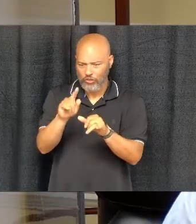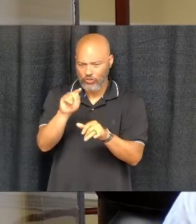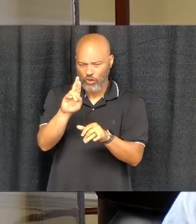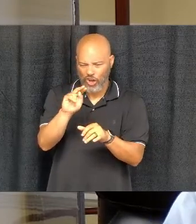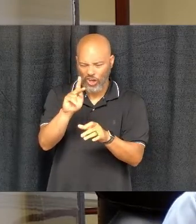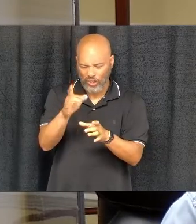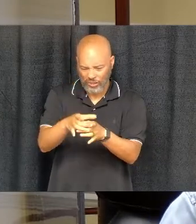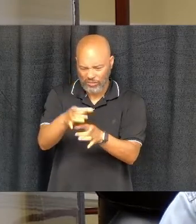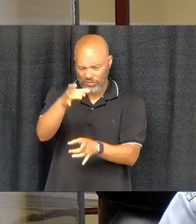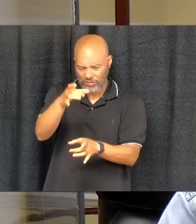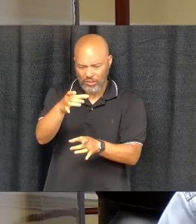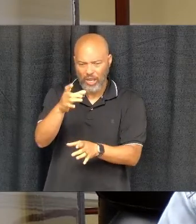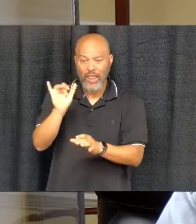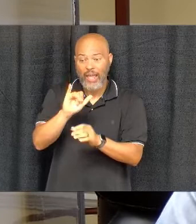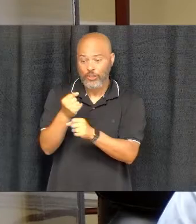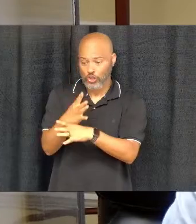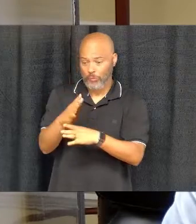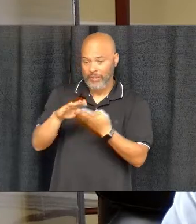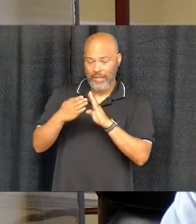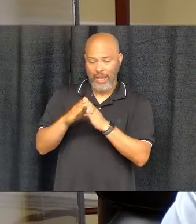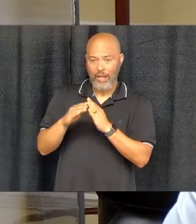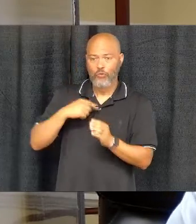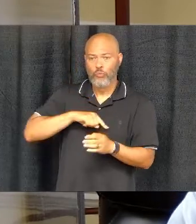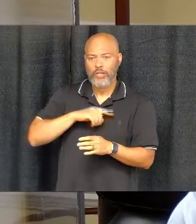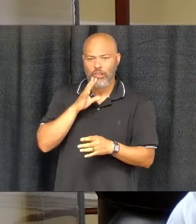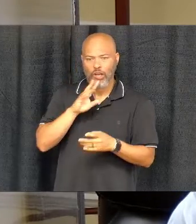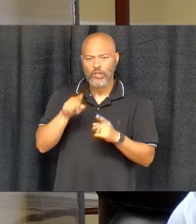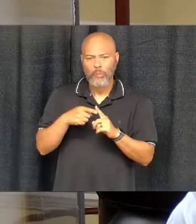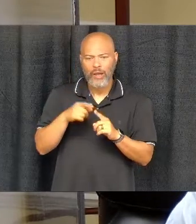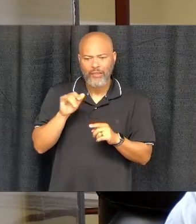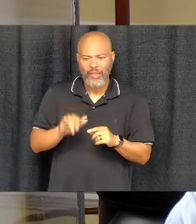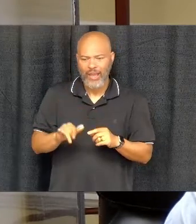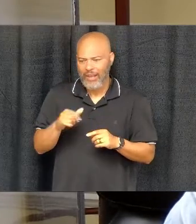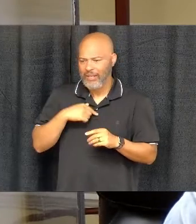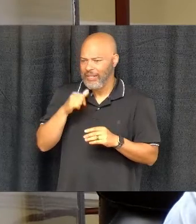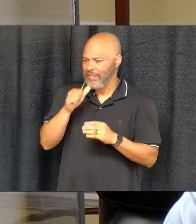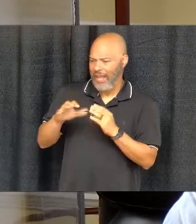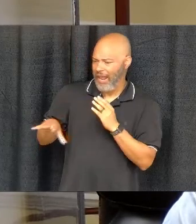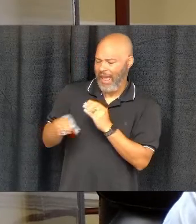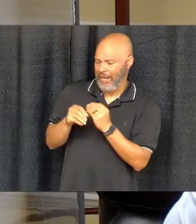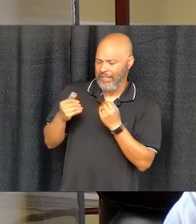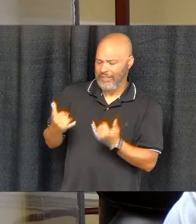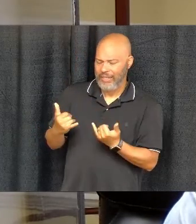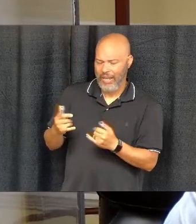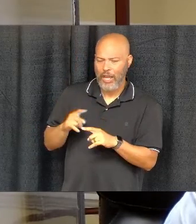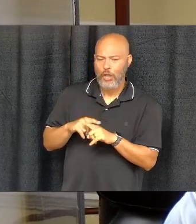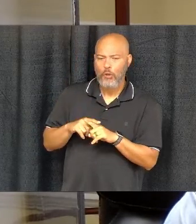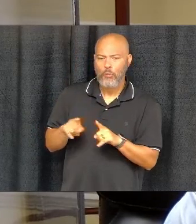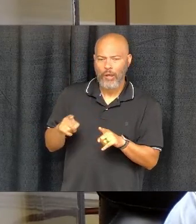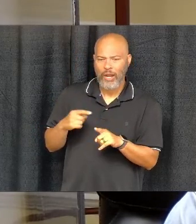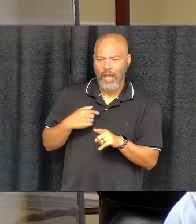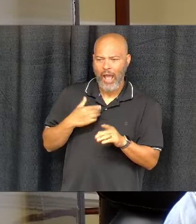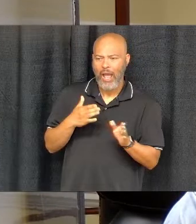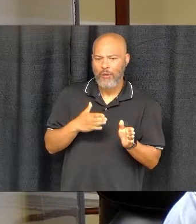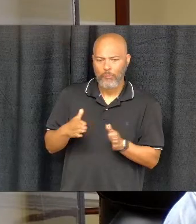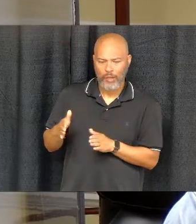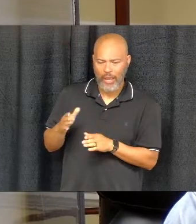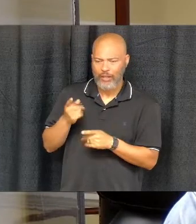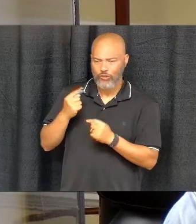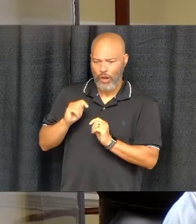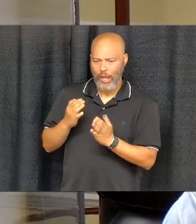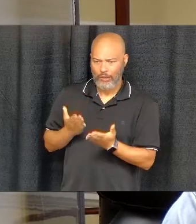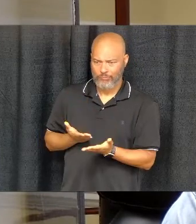the example of Germantown. We talked about this, not adding it in today, but I do plan to come forward